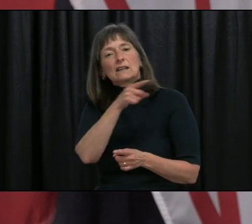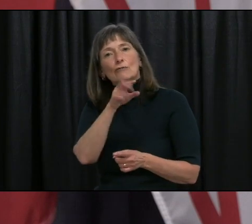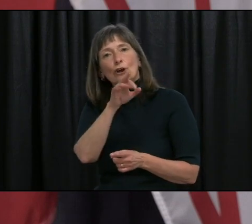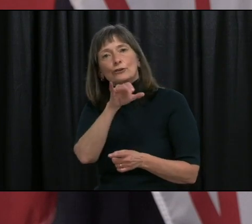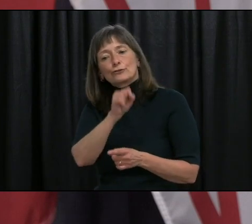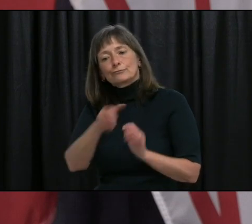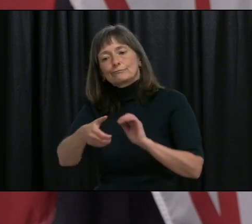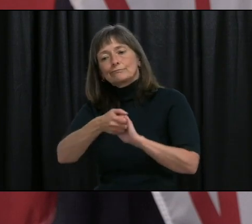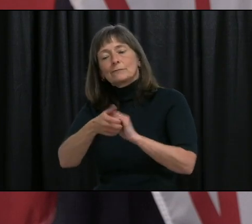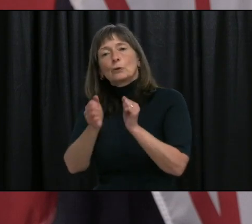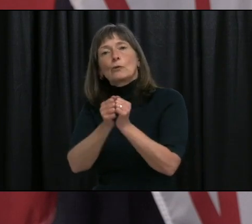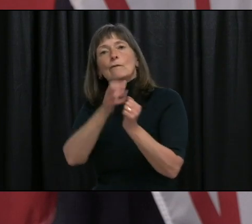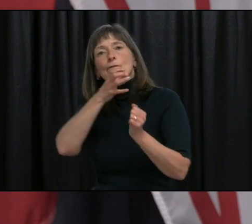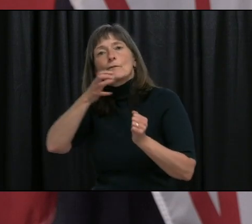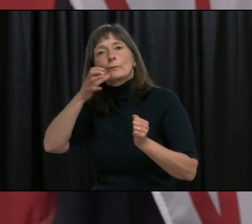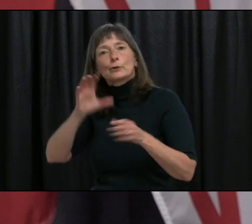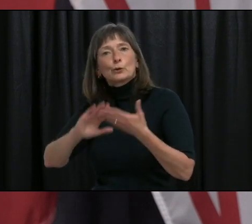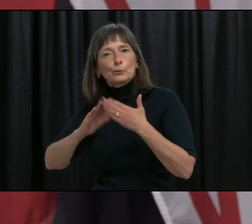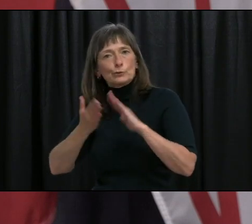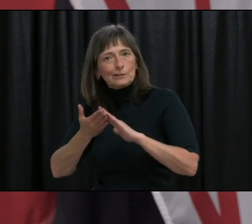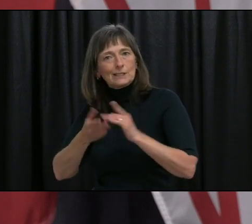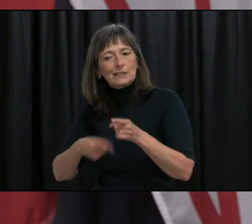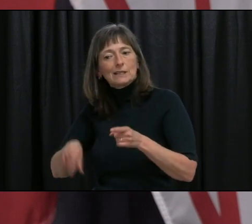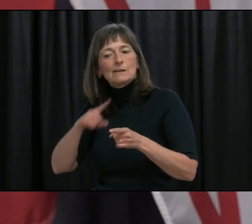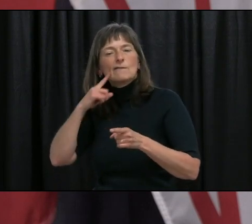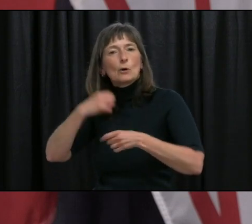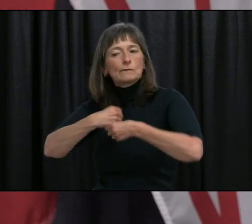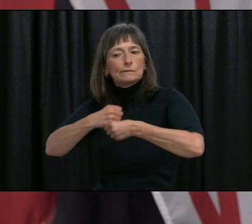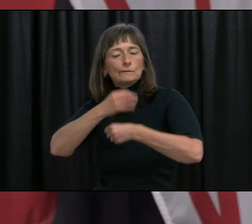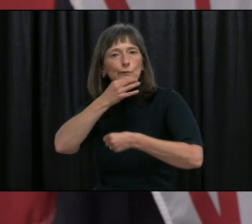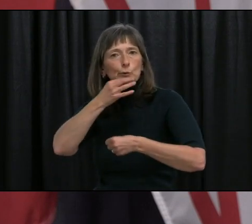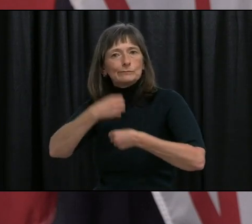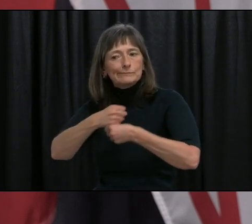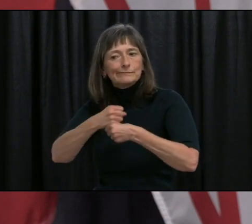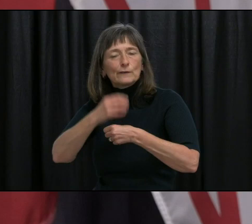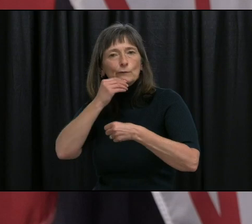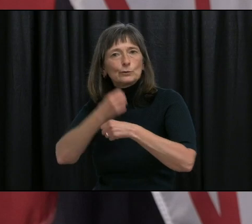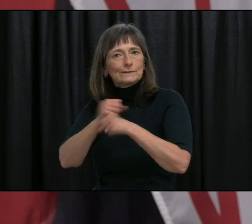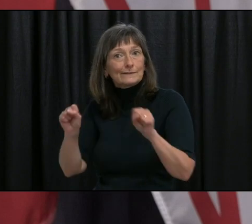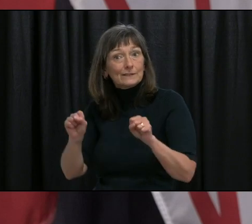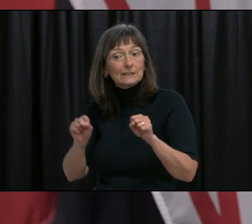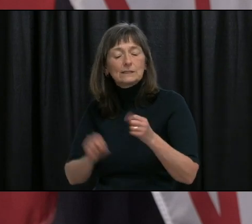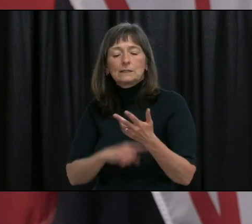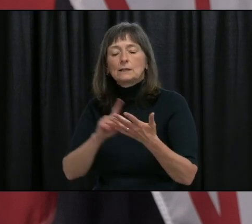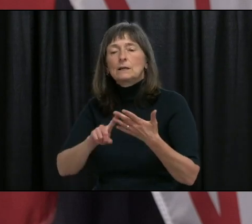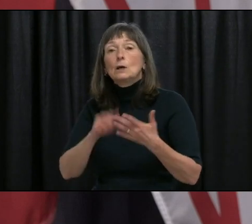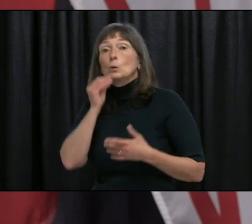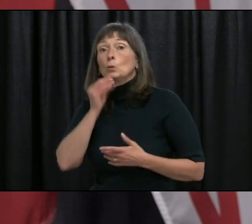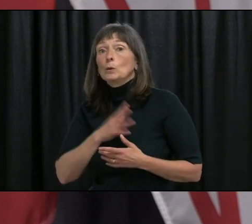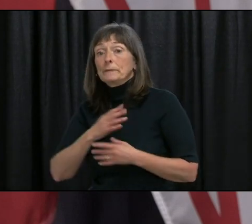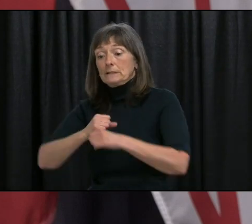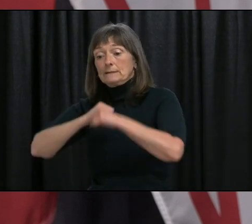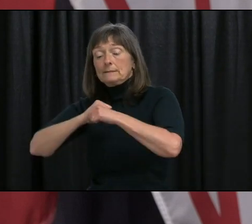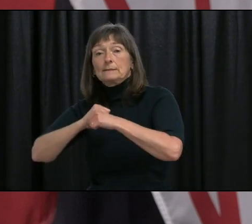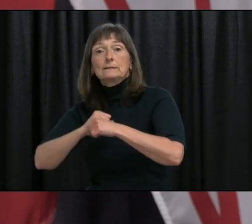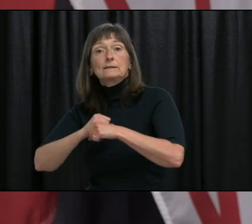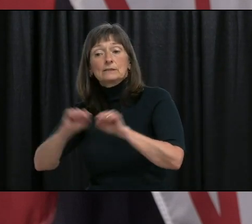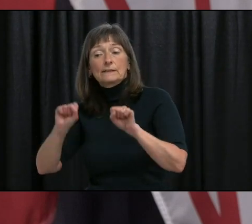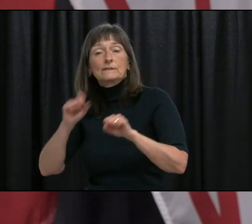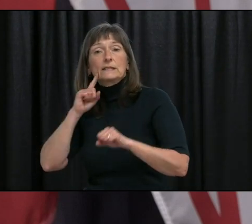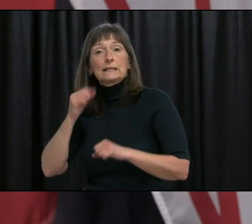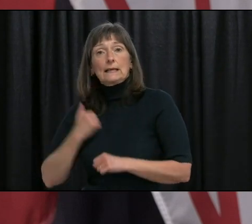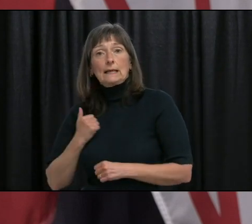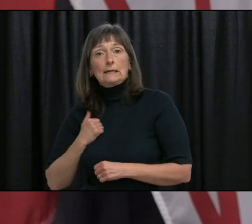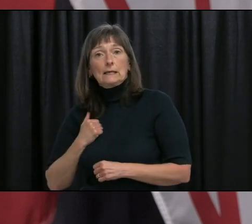collaboration with the agriculture communities. And this is really about food production and food security. Women's Shelters Canada, it's another group that will see a benefit here